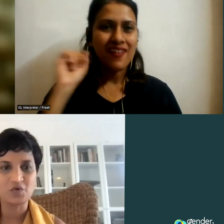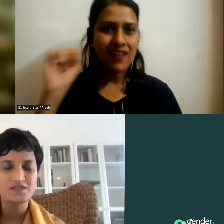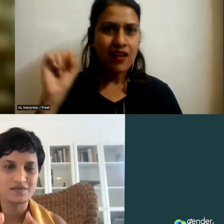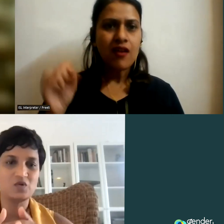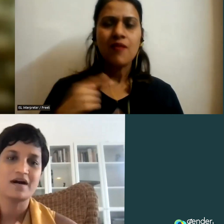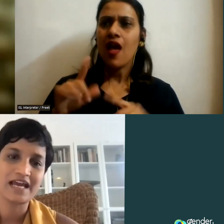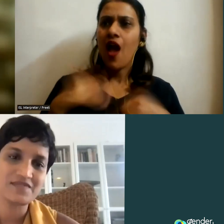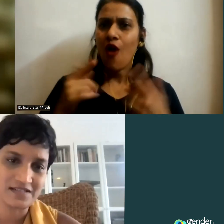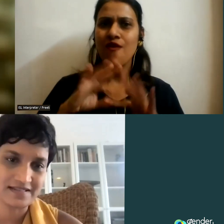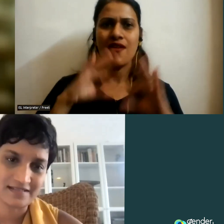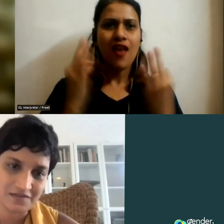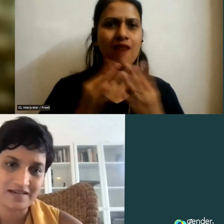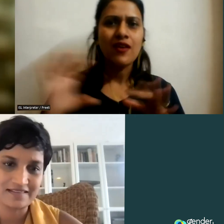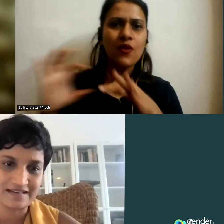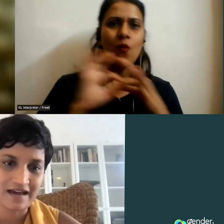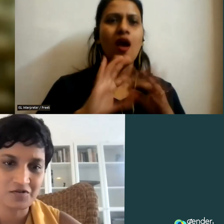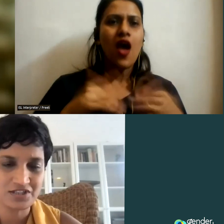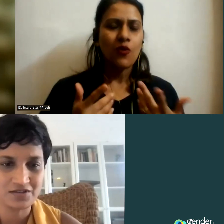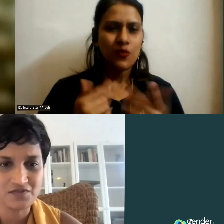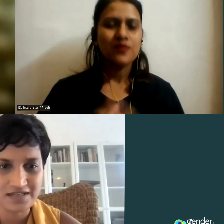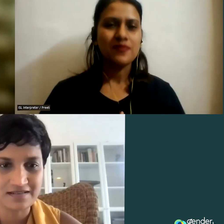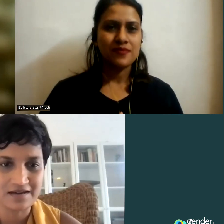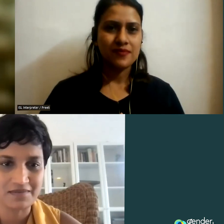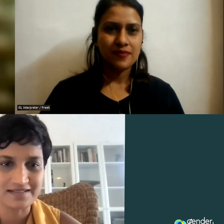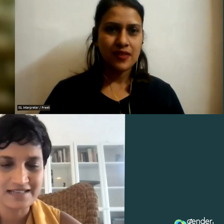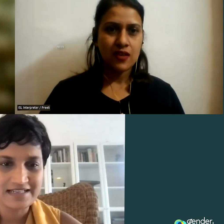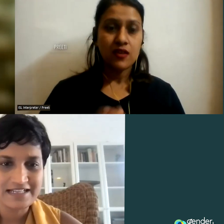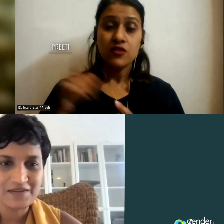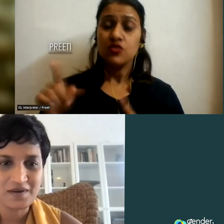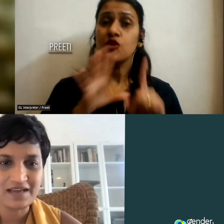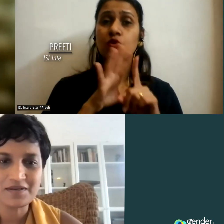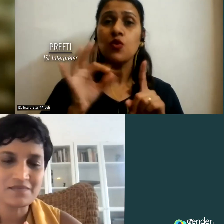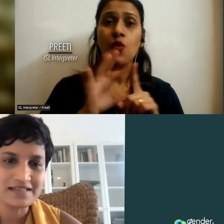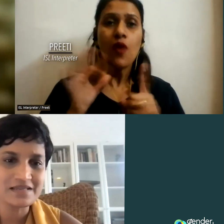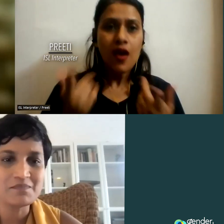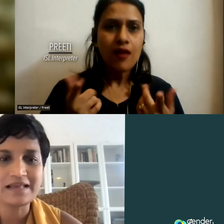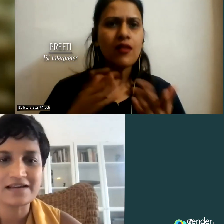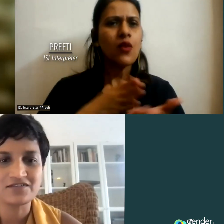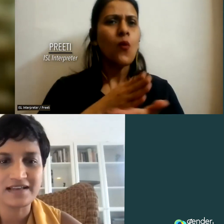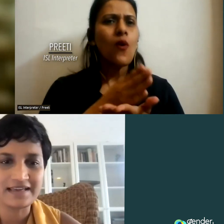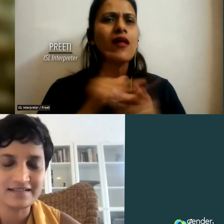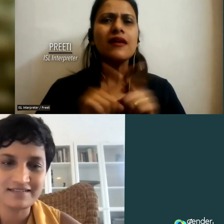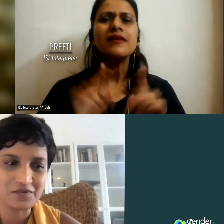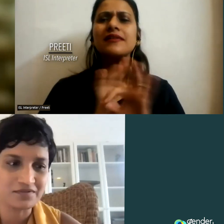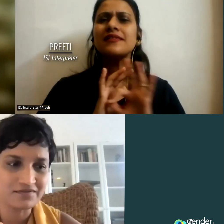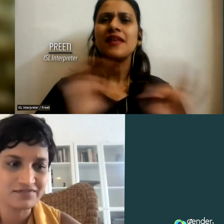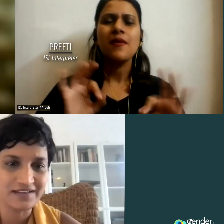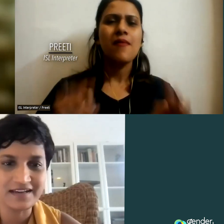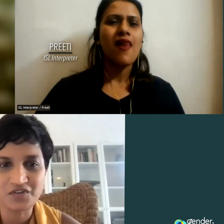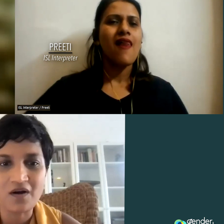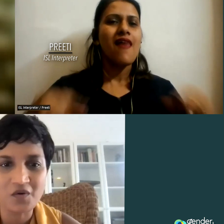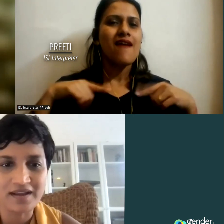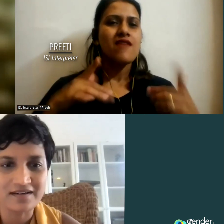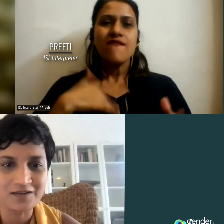with whom our lives intersected with, and how she sort of treated them, and the way it's a simple act of like,